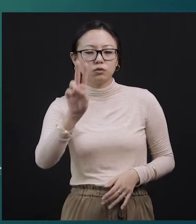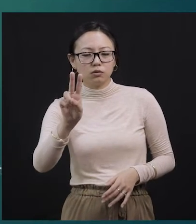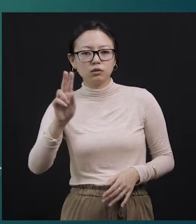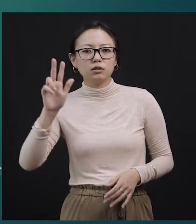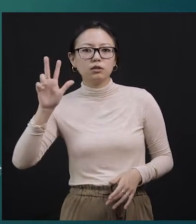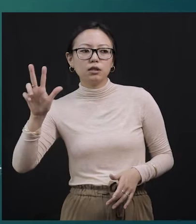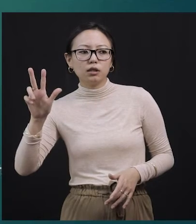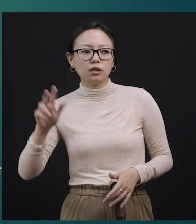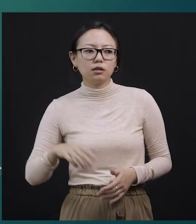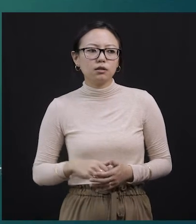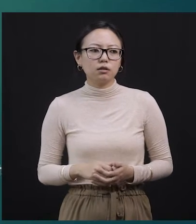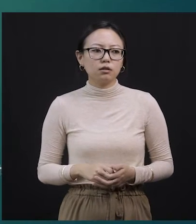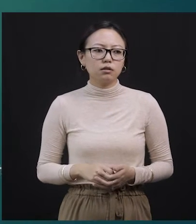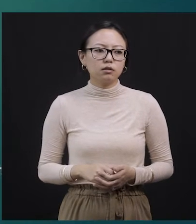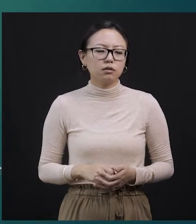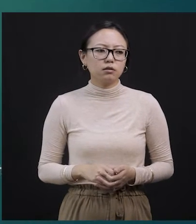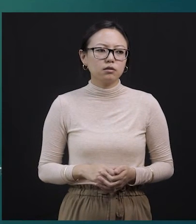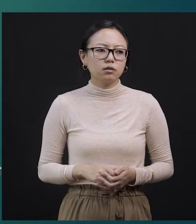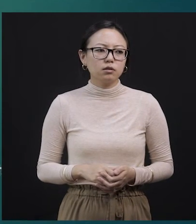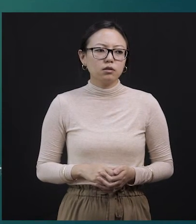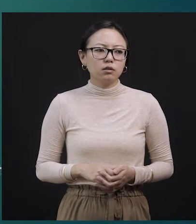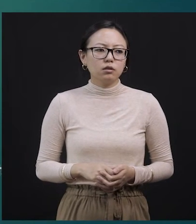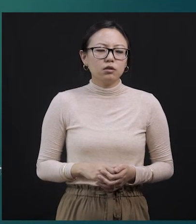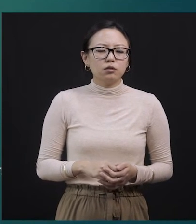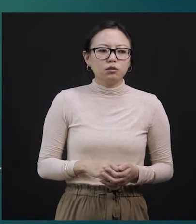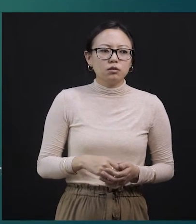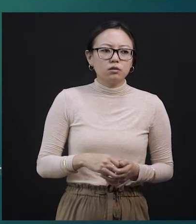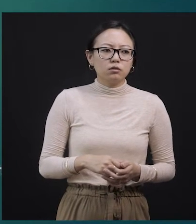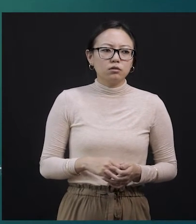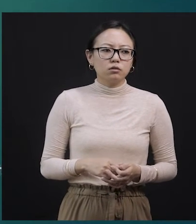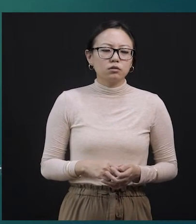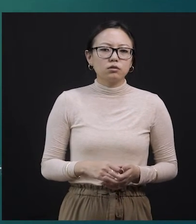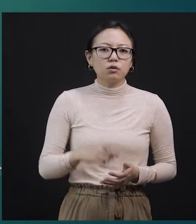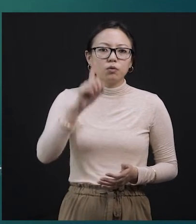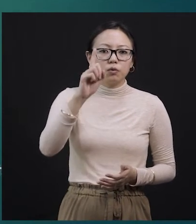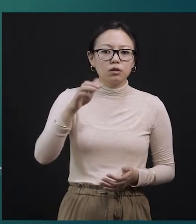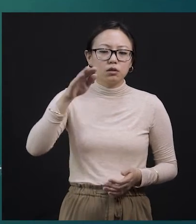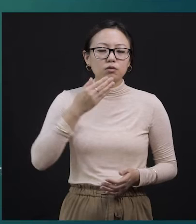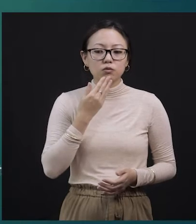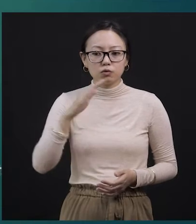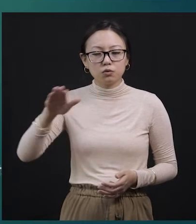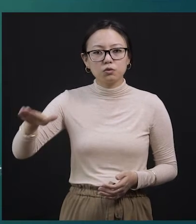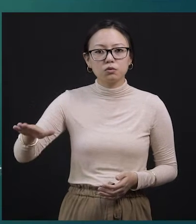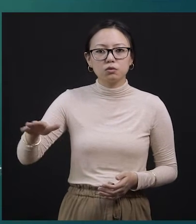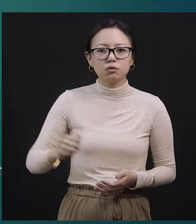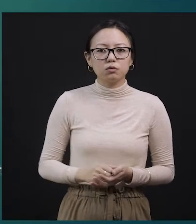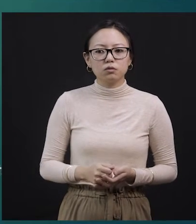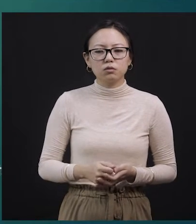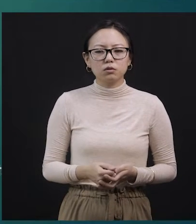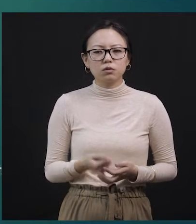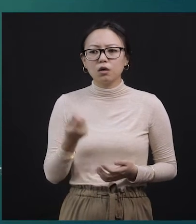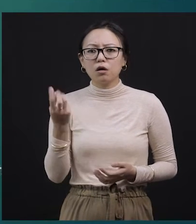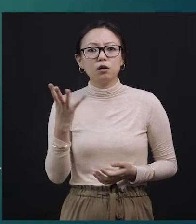a division, a divide. So in the solution, what you have to write, total number of sweets.